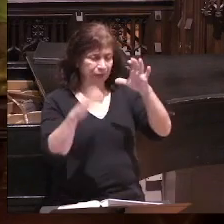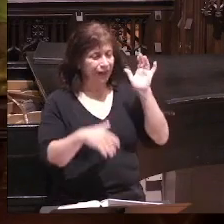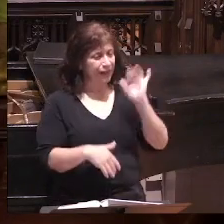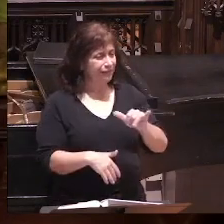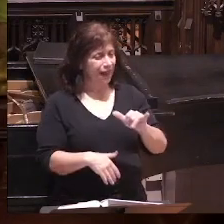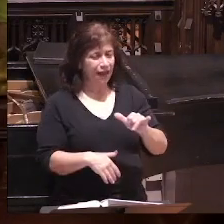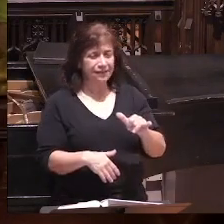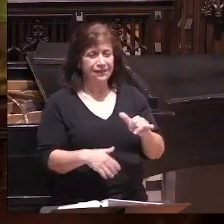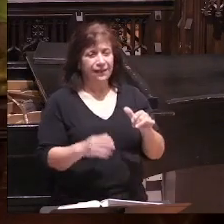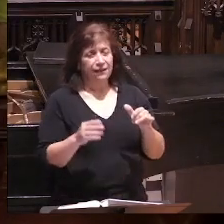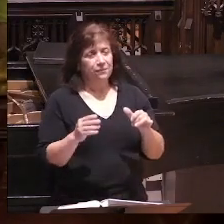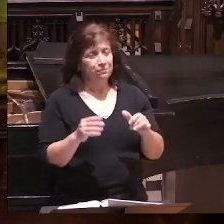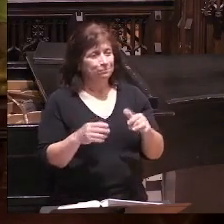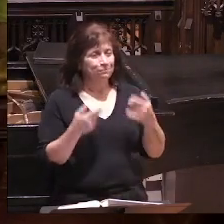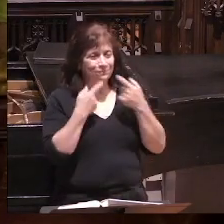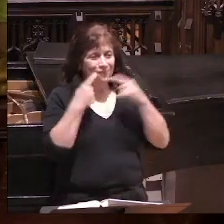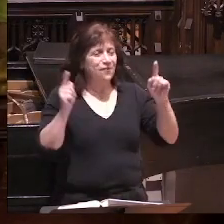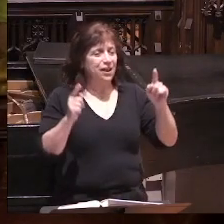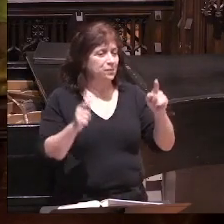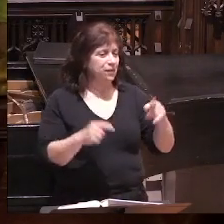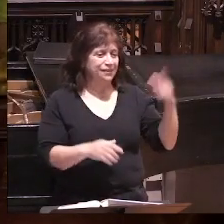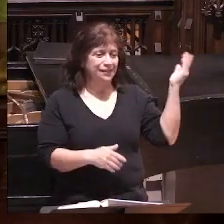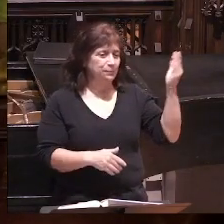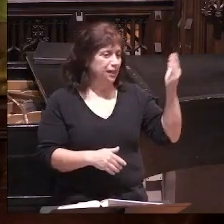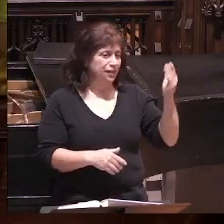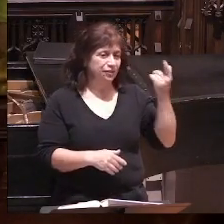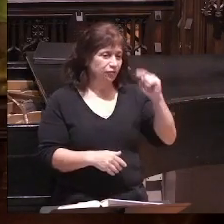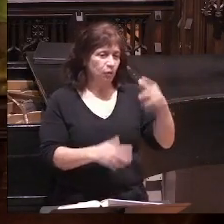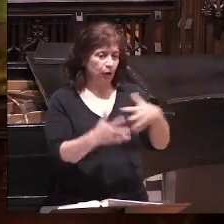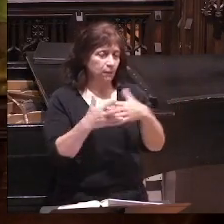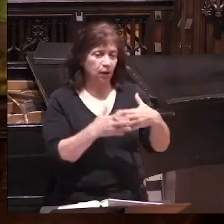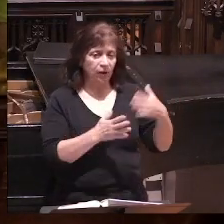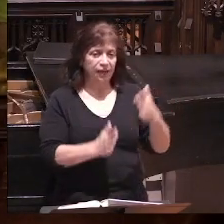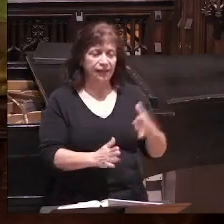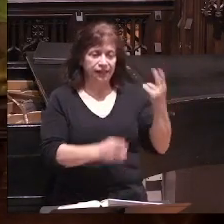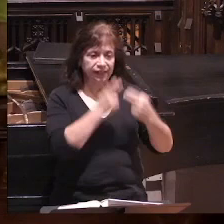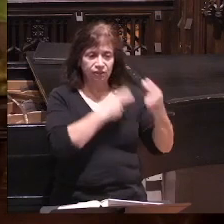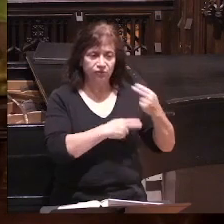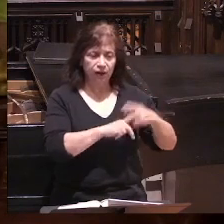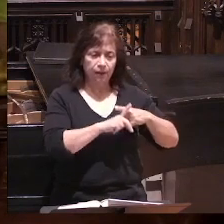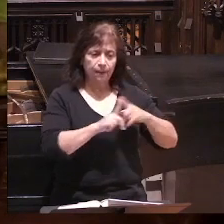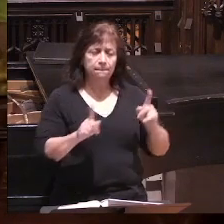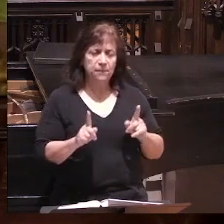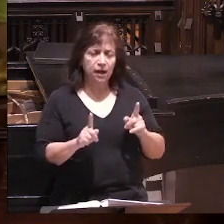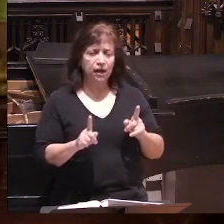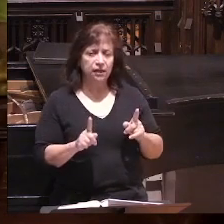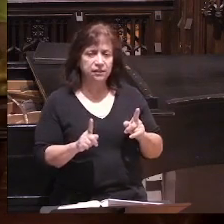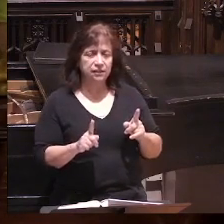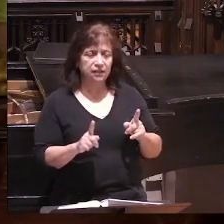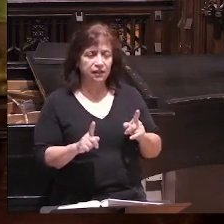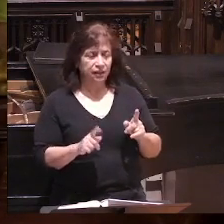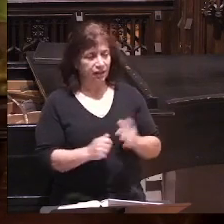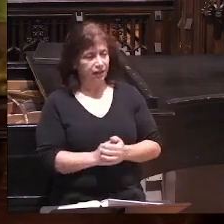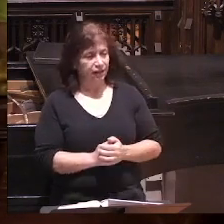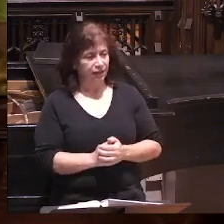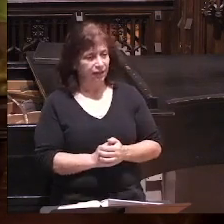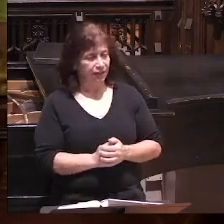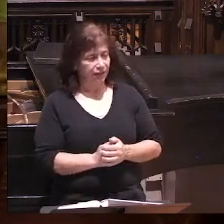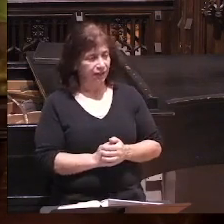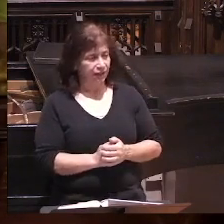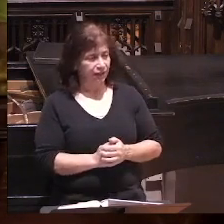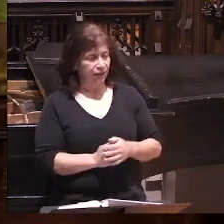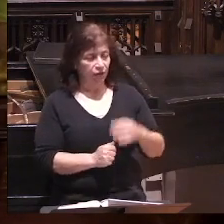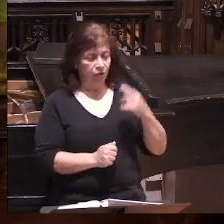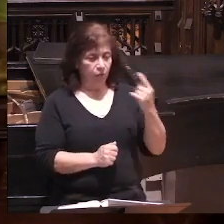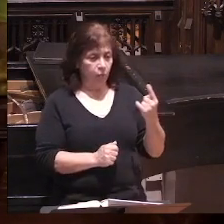memorable and meaningful in American history. Yet if the legendary gospel